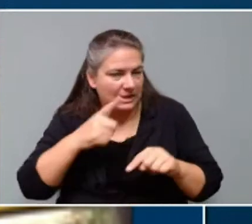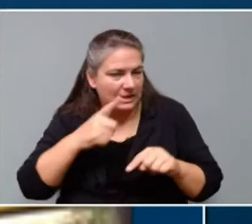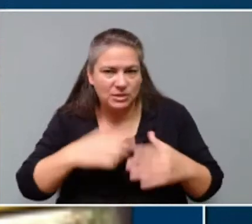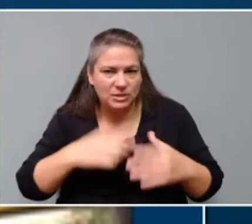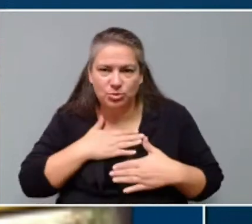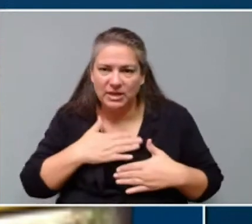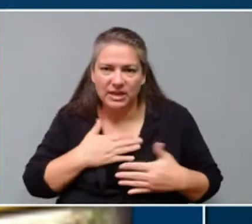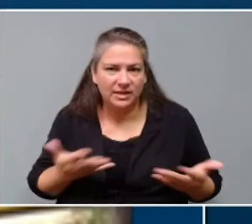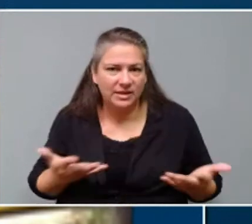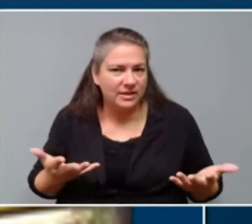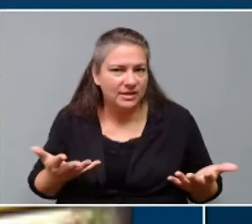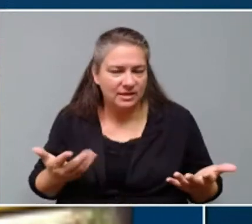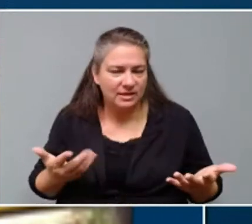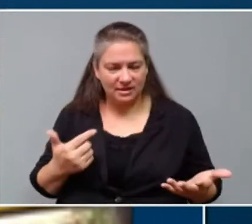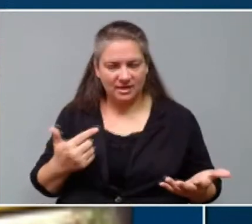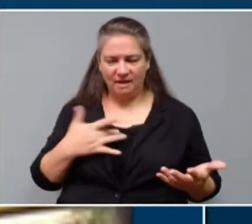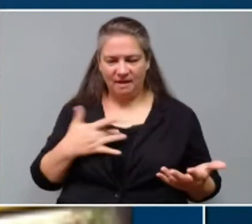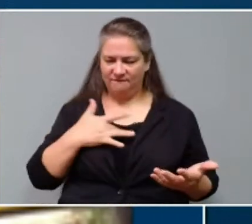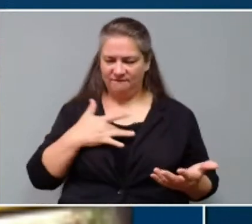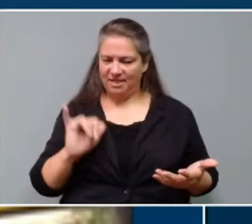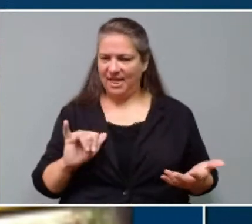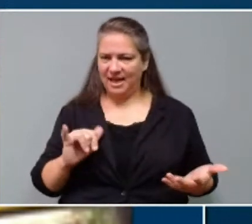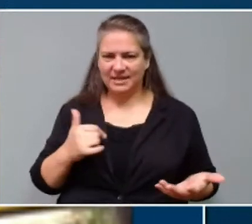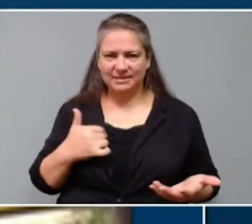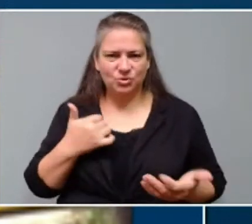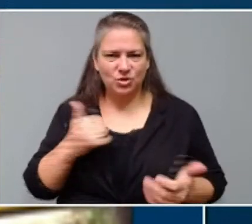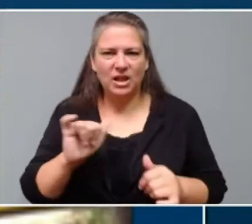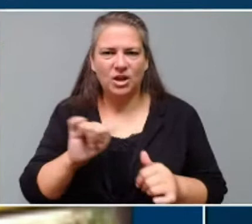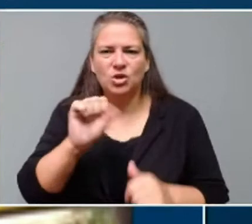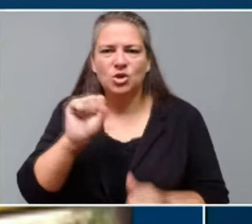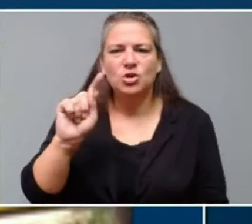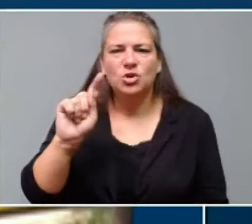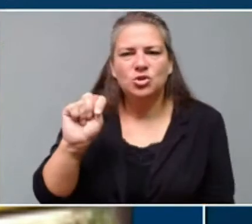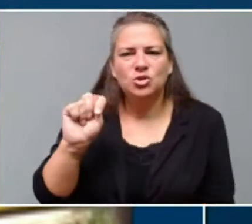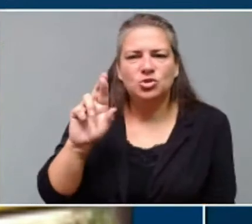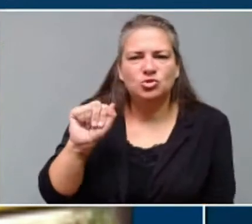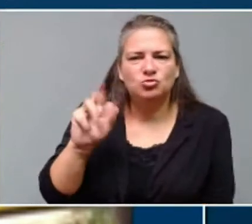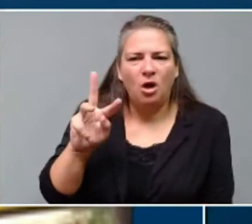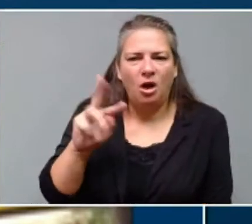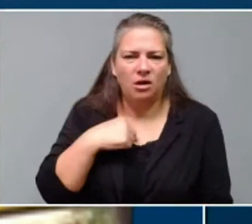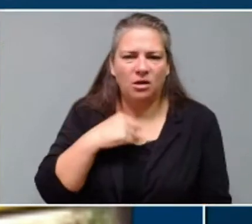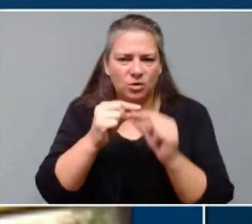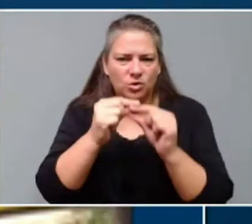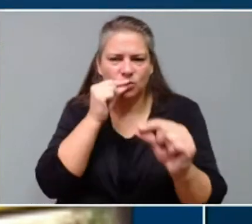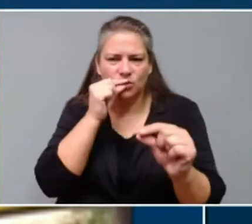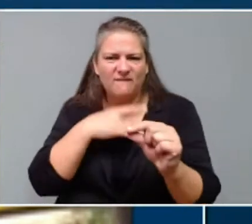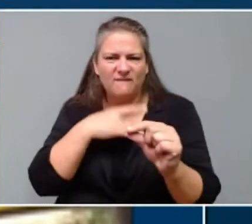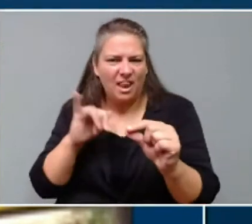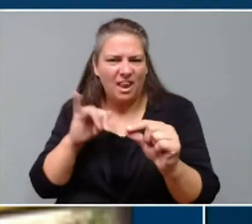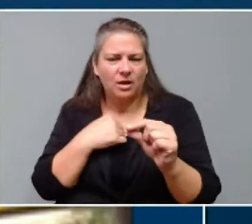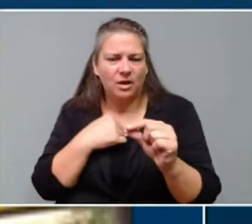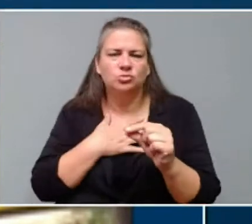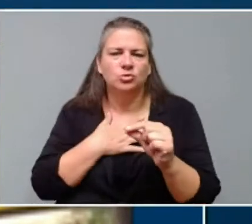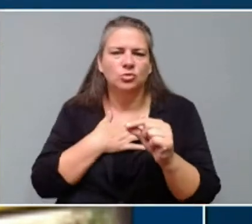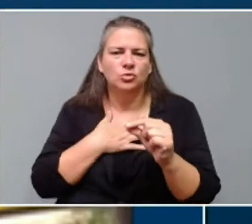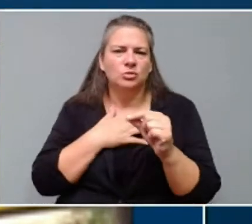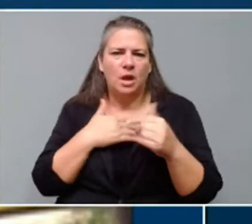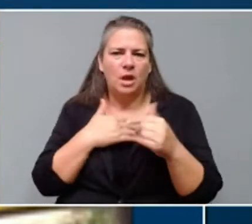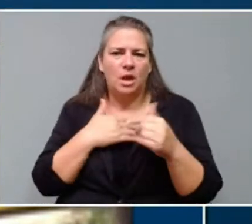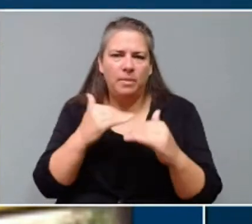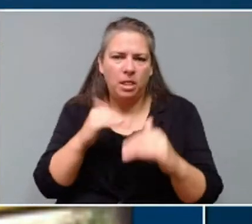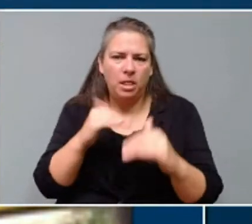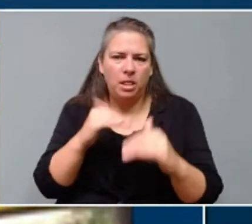And I felt like I was just trying to breathe through a straw, and my chest was so tight. It felt like there was a lot of weight on